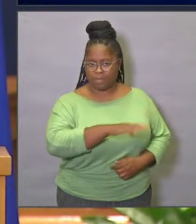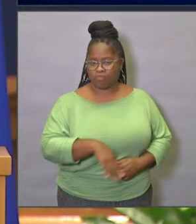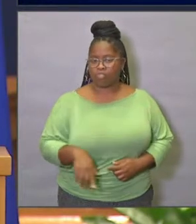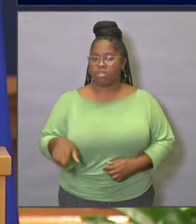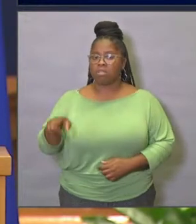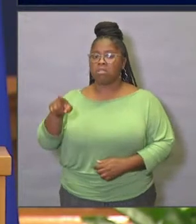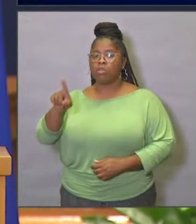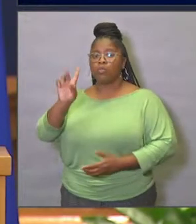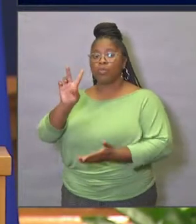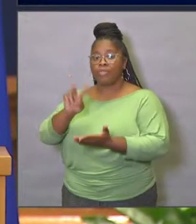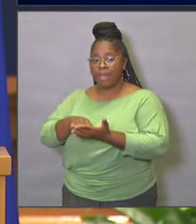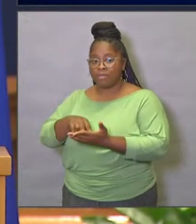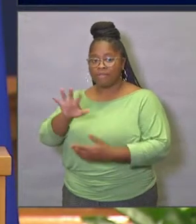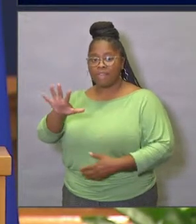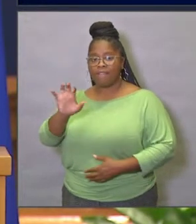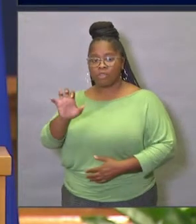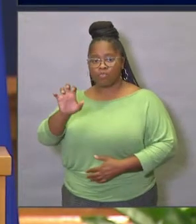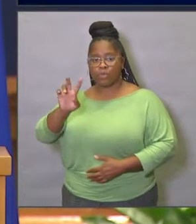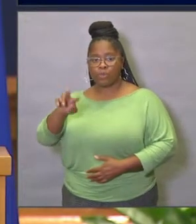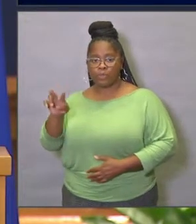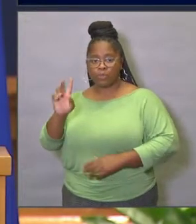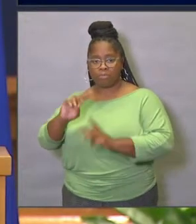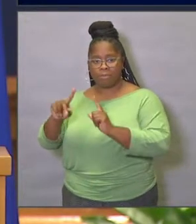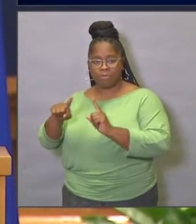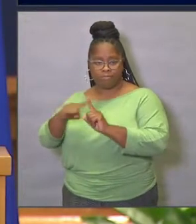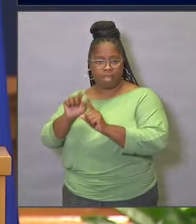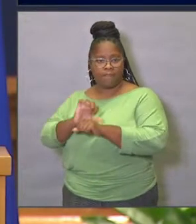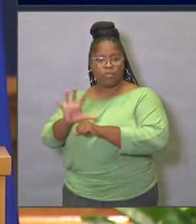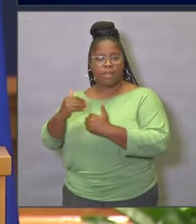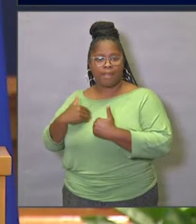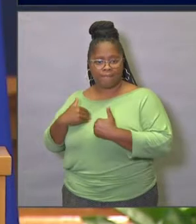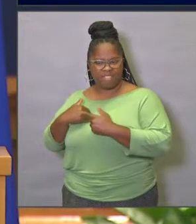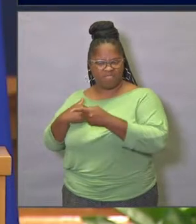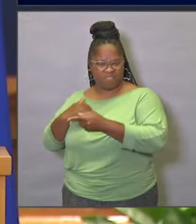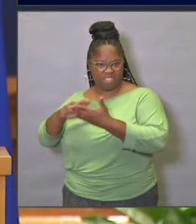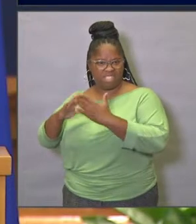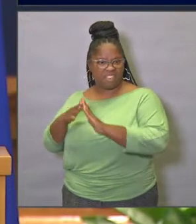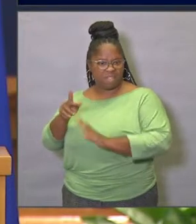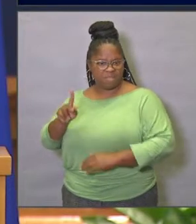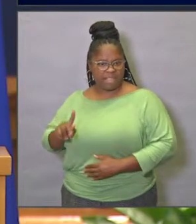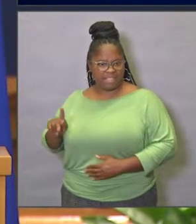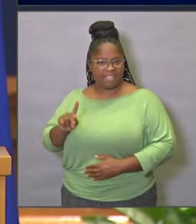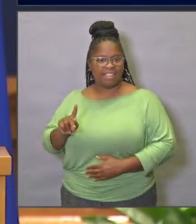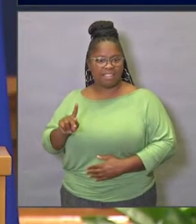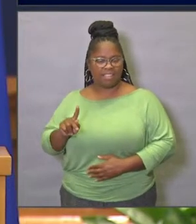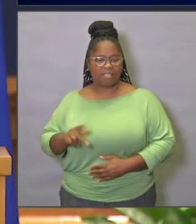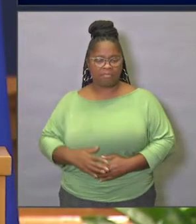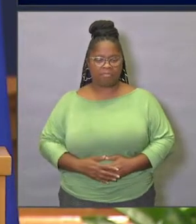Beach and 2,522 cases reported by the city of Pasadena.